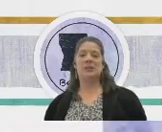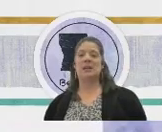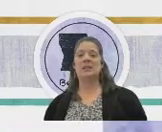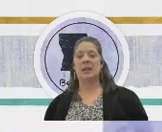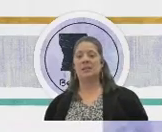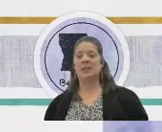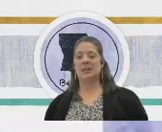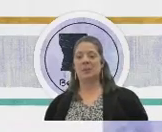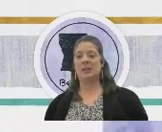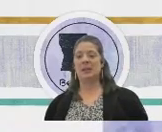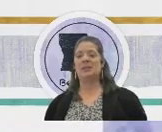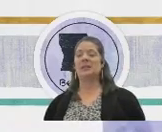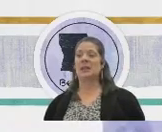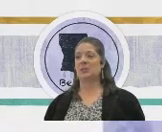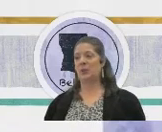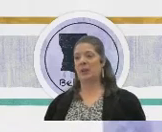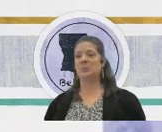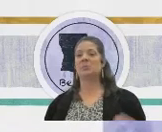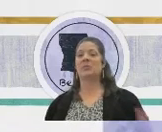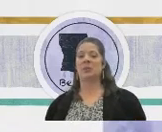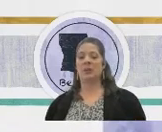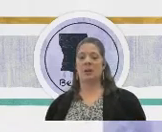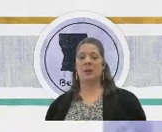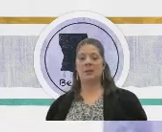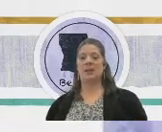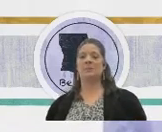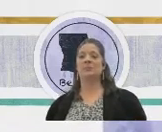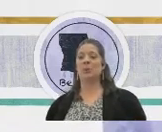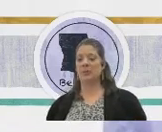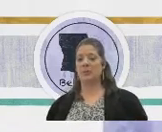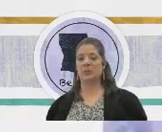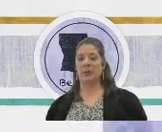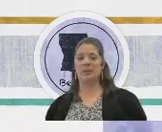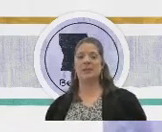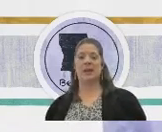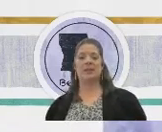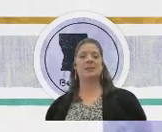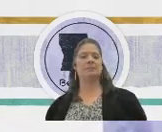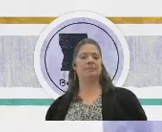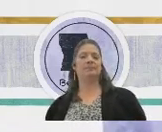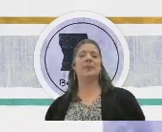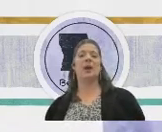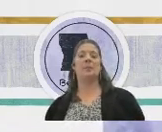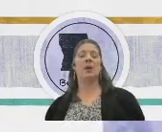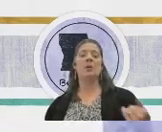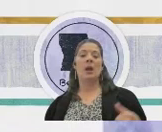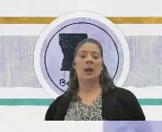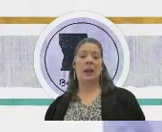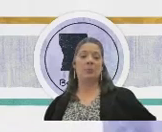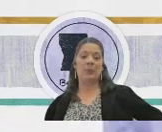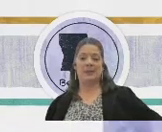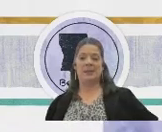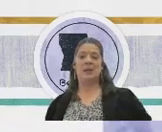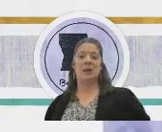first is the ETS exam update. ETS revamped some of their exams. Most of those were in science.